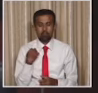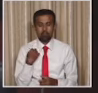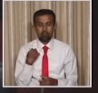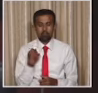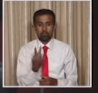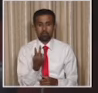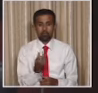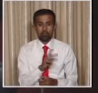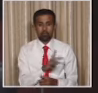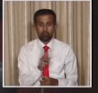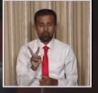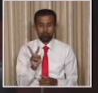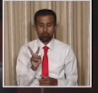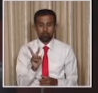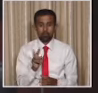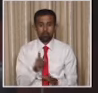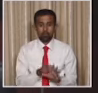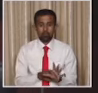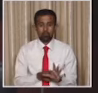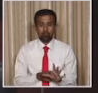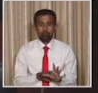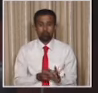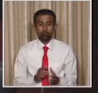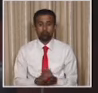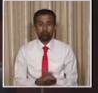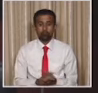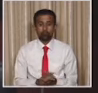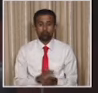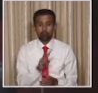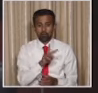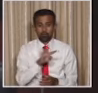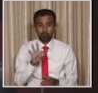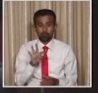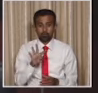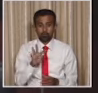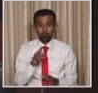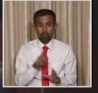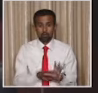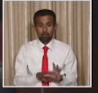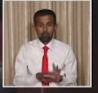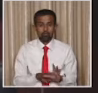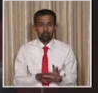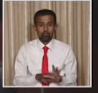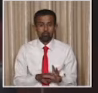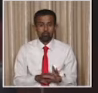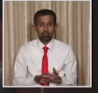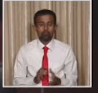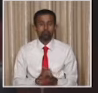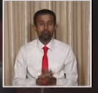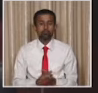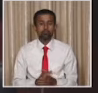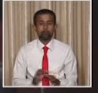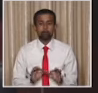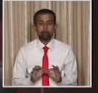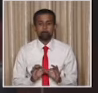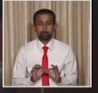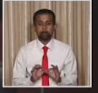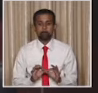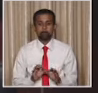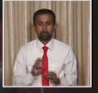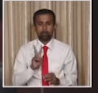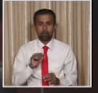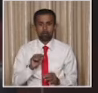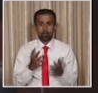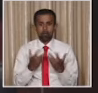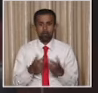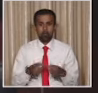spent 75 billion rupees. Research report, not my report. Research report talks about it. Now,